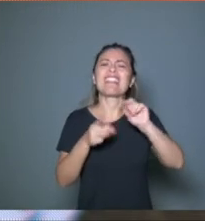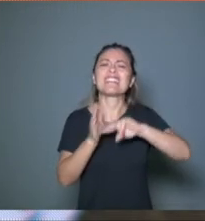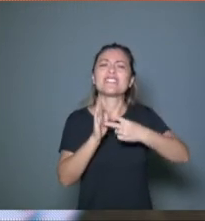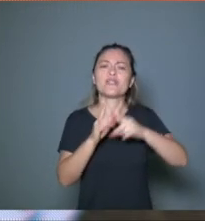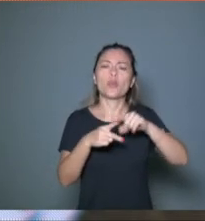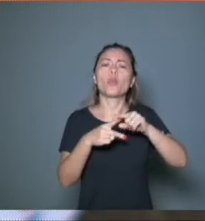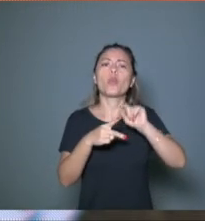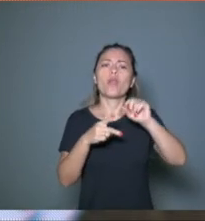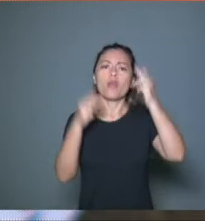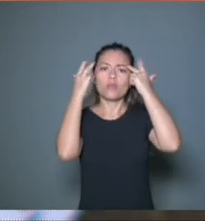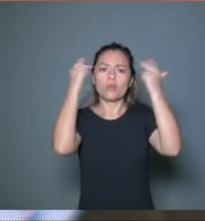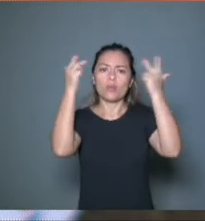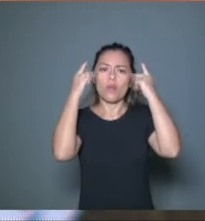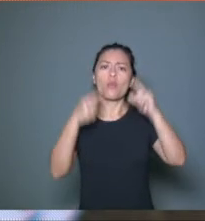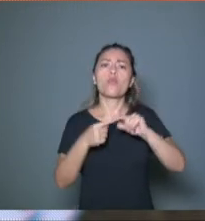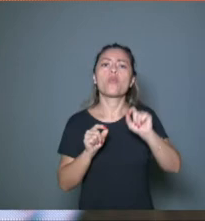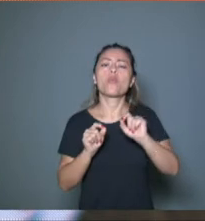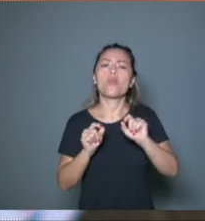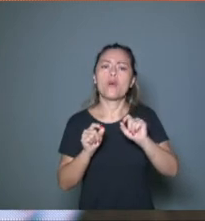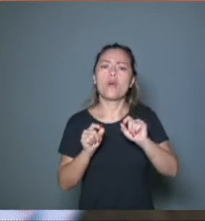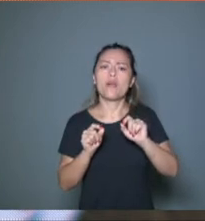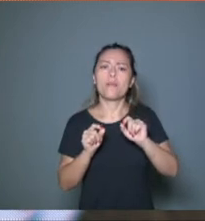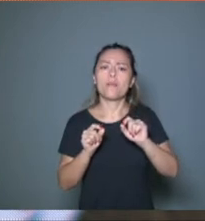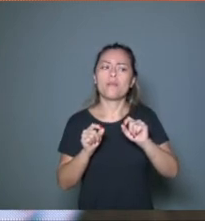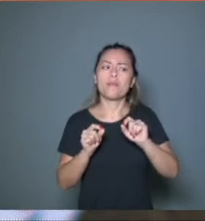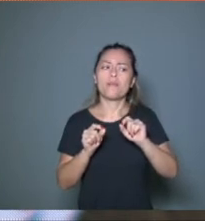And what's an organic fertilizer?